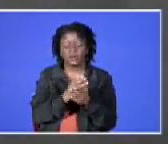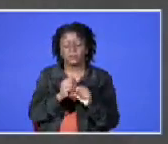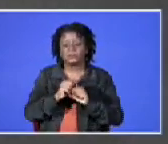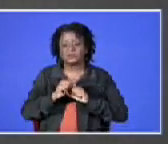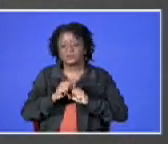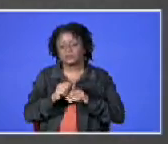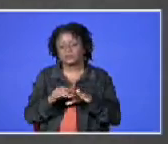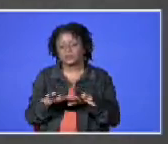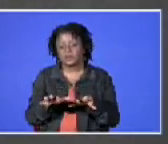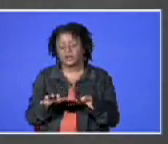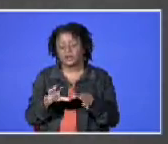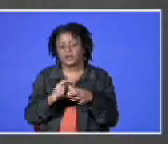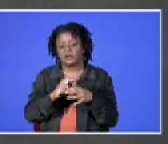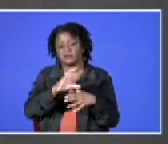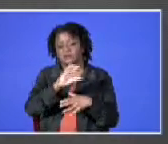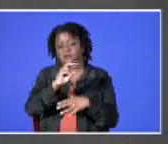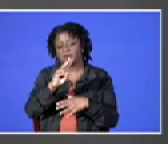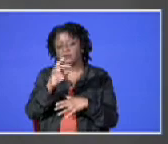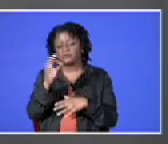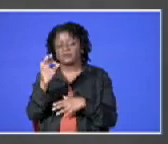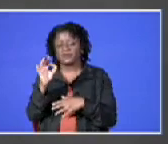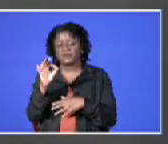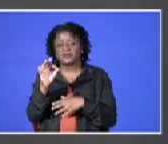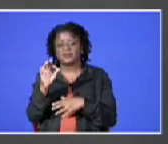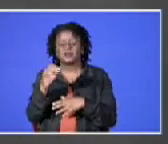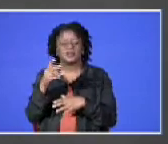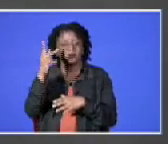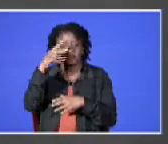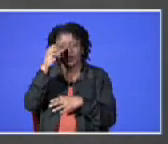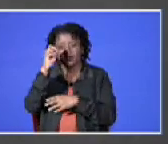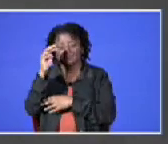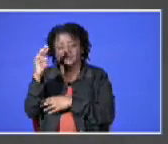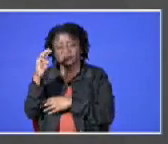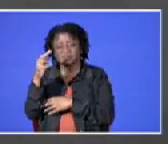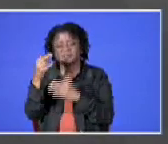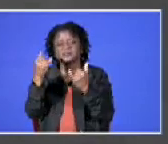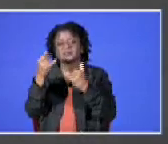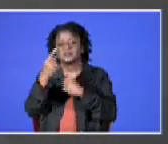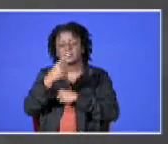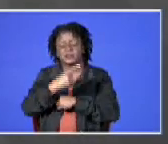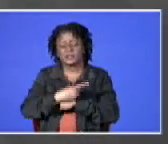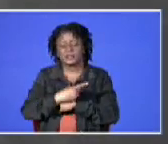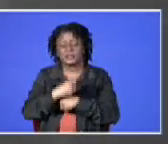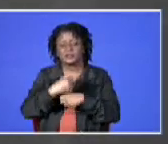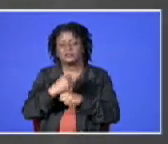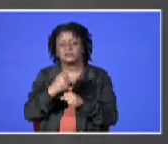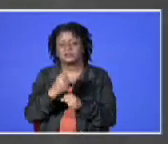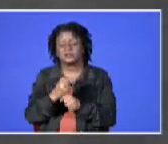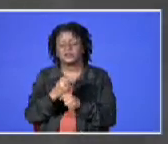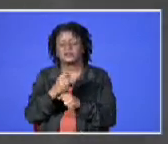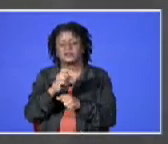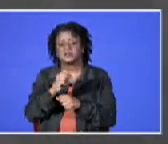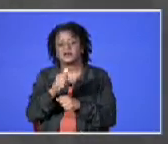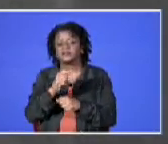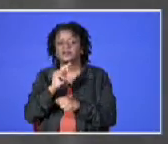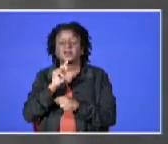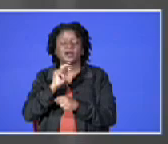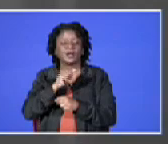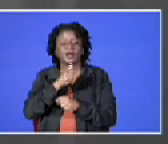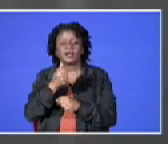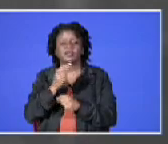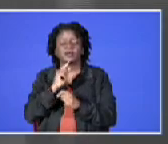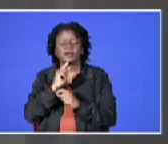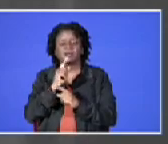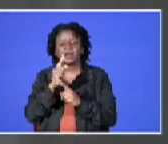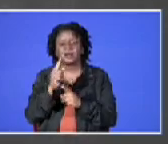Most Honorable Dr. Hubert Minnis during a communication in the House of Assembly today. He made several other announcements as government grapples